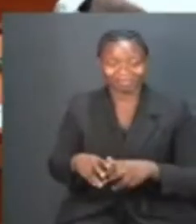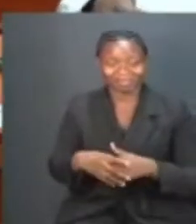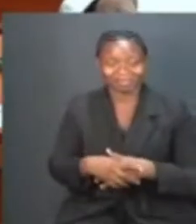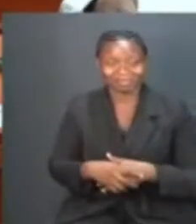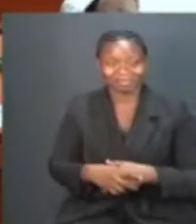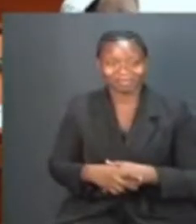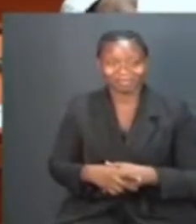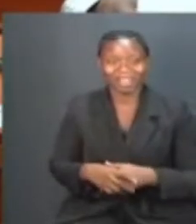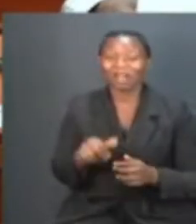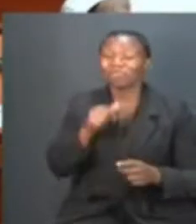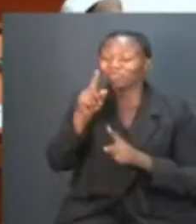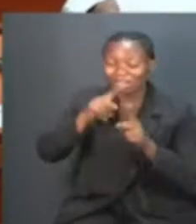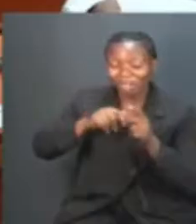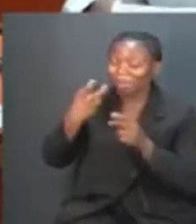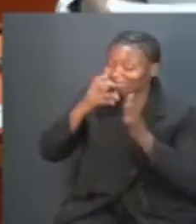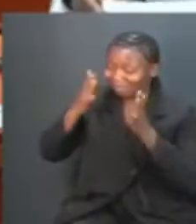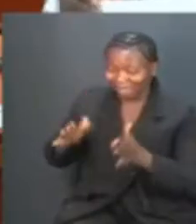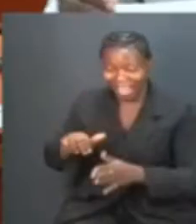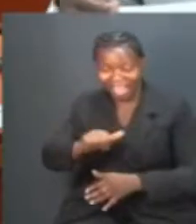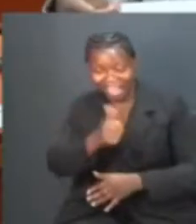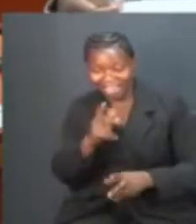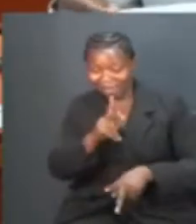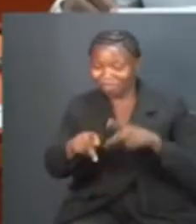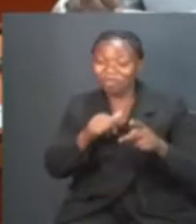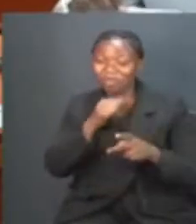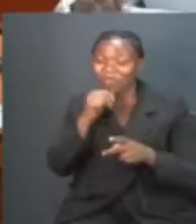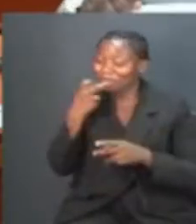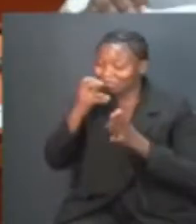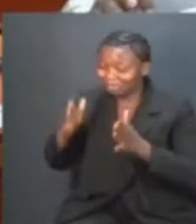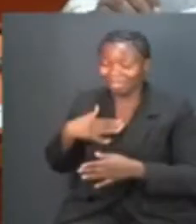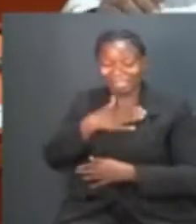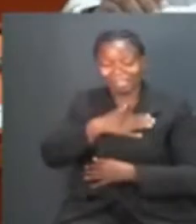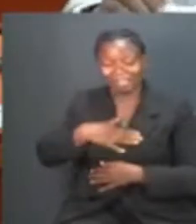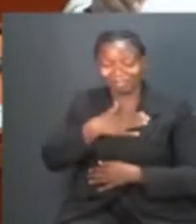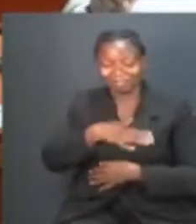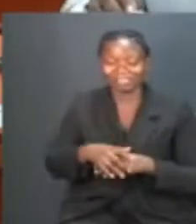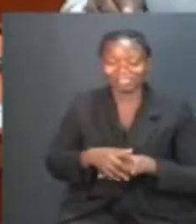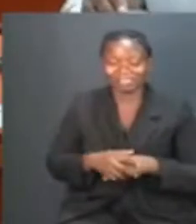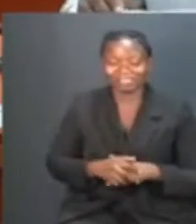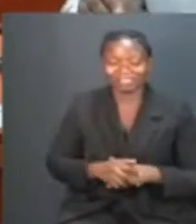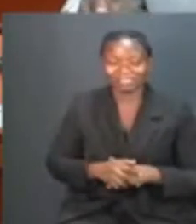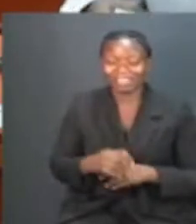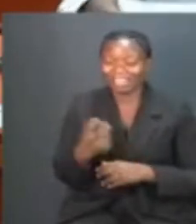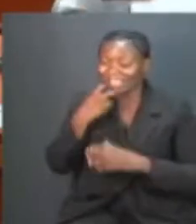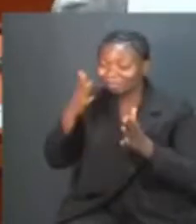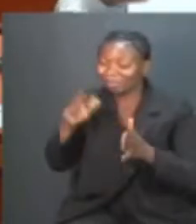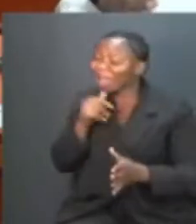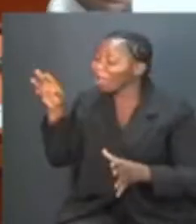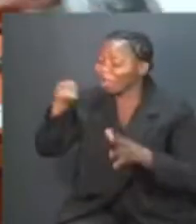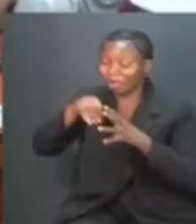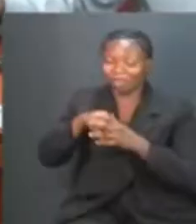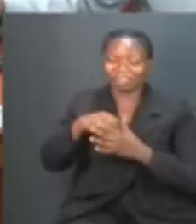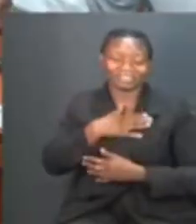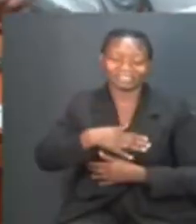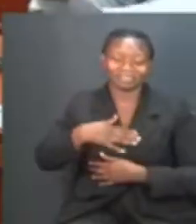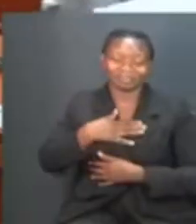and tie? I'm not talking about speakers. I'm not talking about speakers. Speakers are not involved.